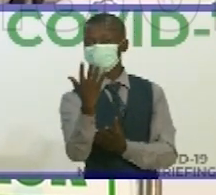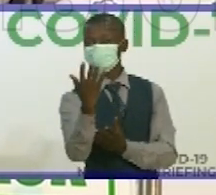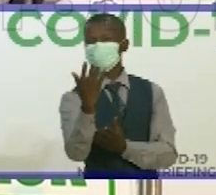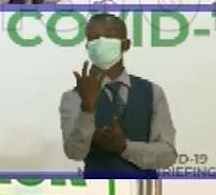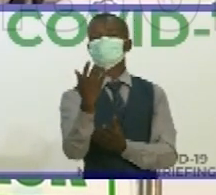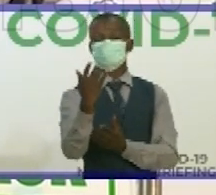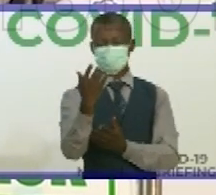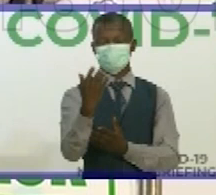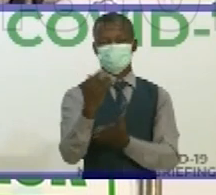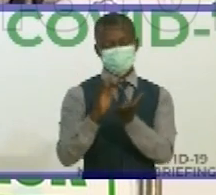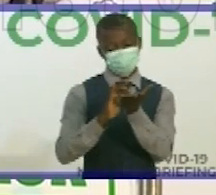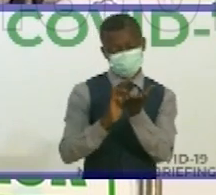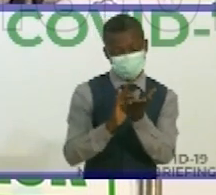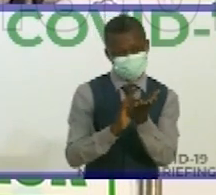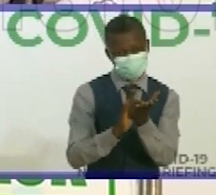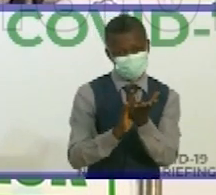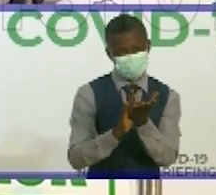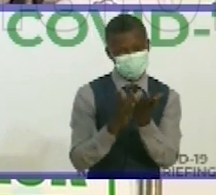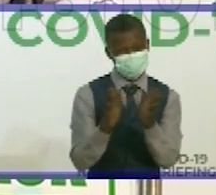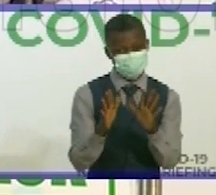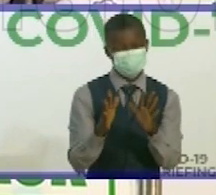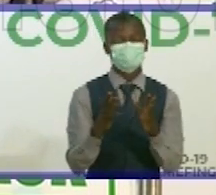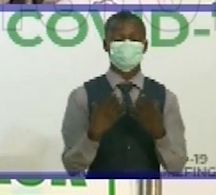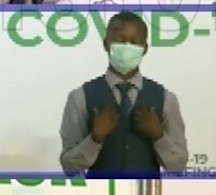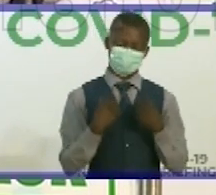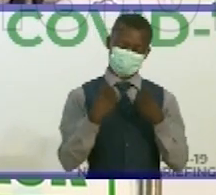happily were successfully treated and discharged.